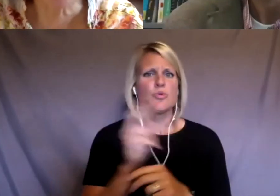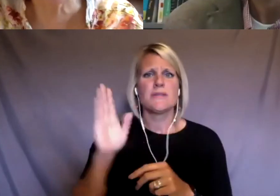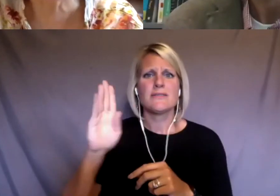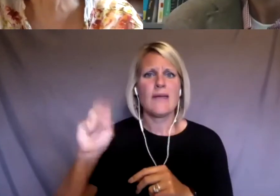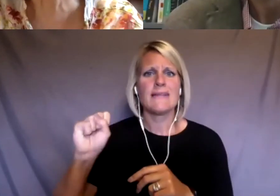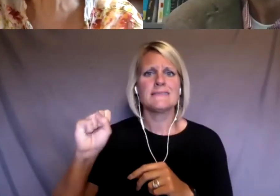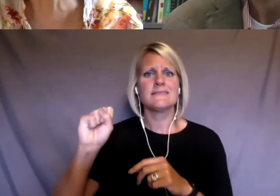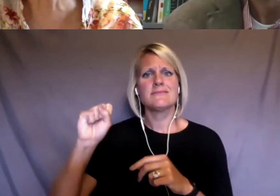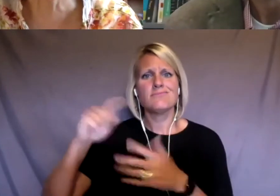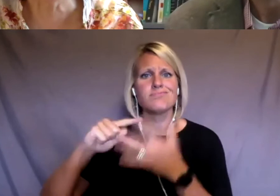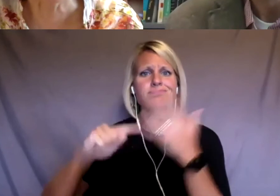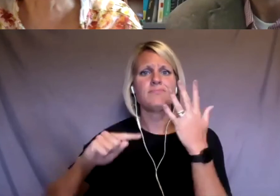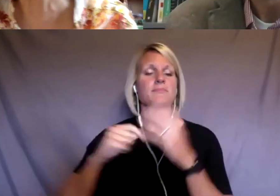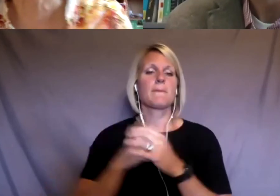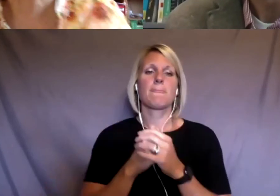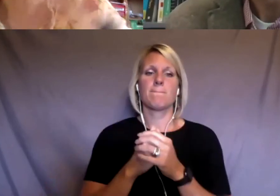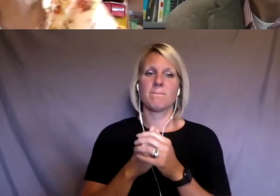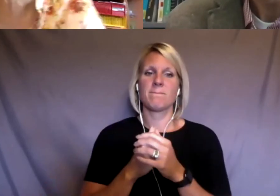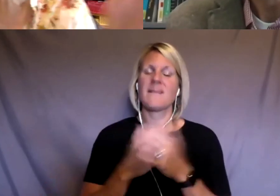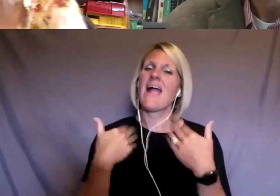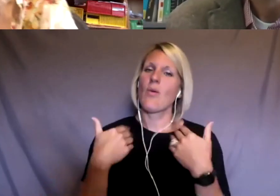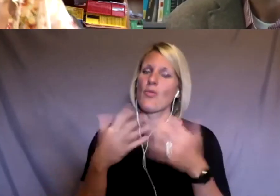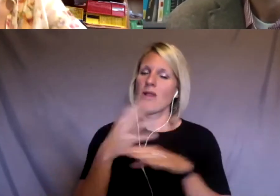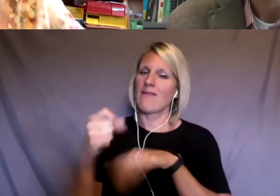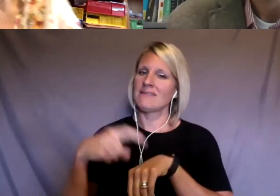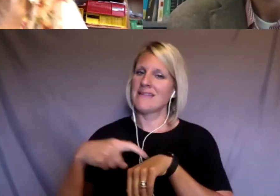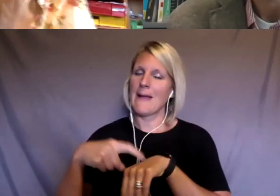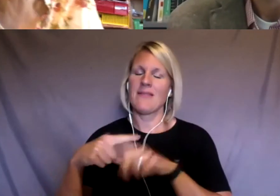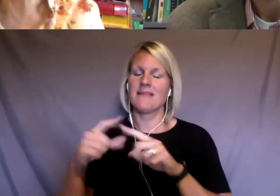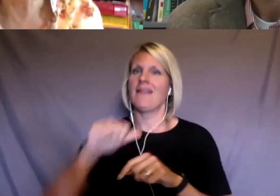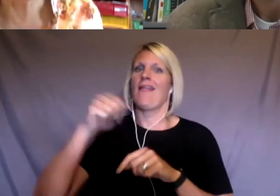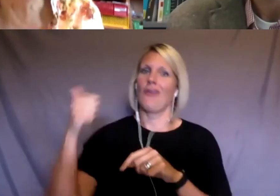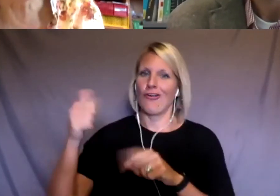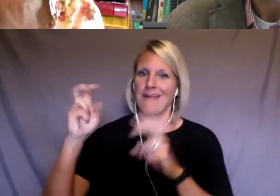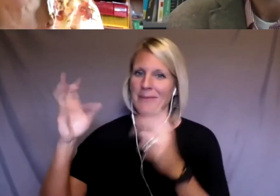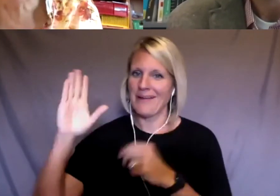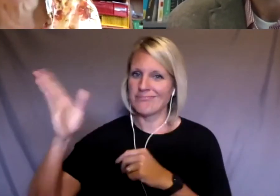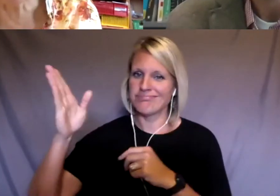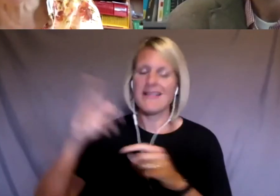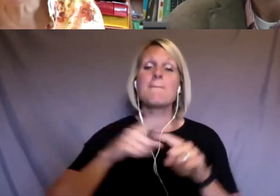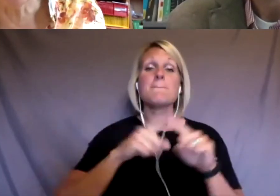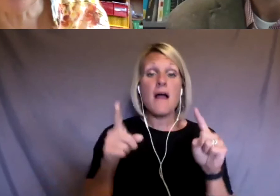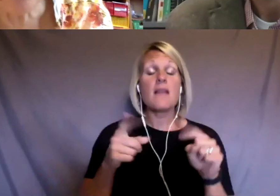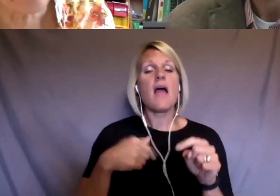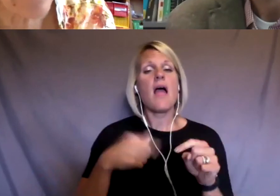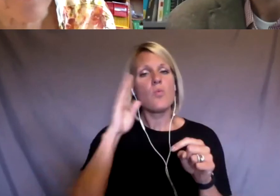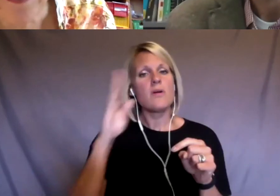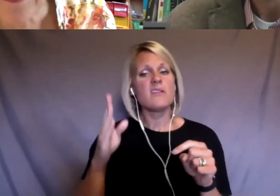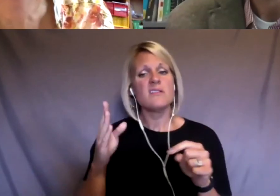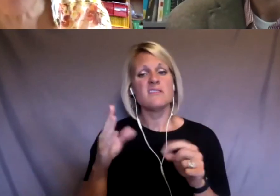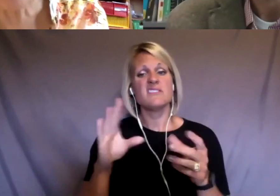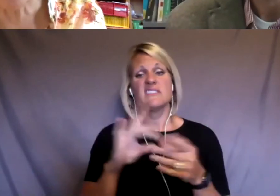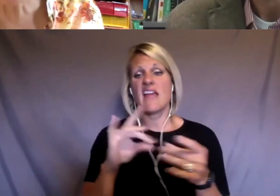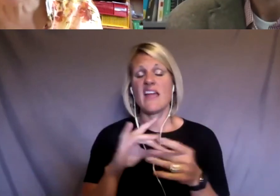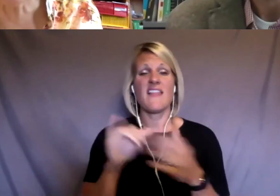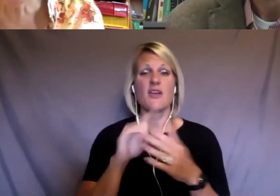ton of recommendations that we will run out of time. It's a whole different topic, but I would say that there are a